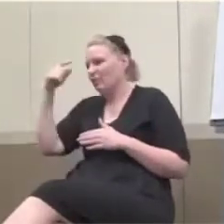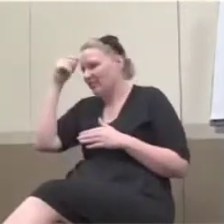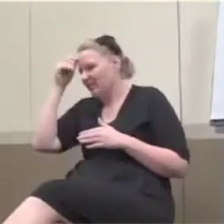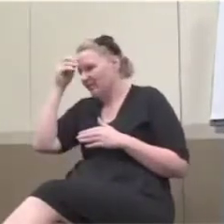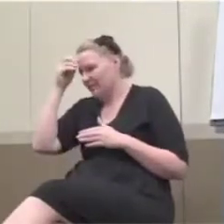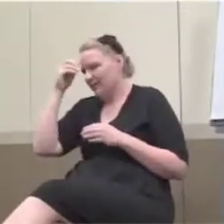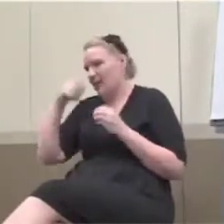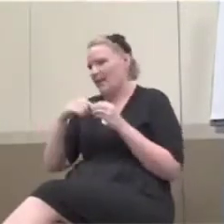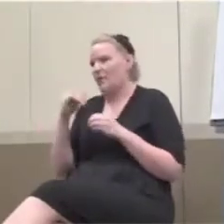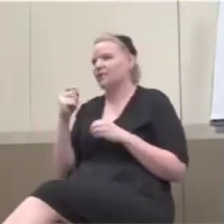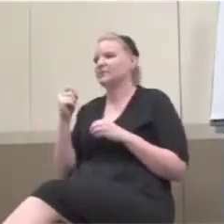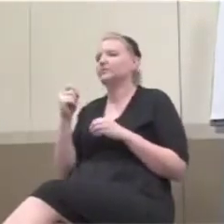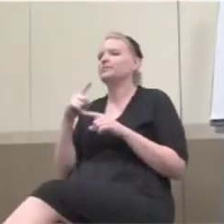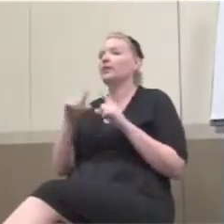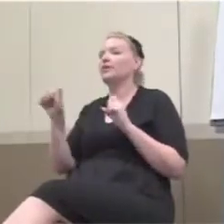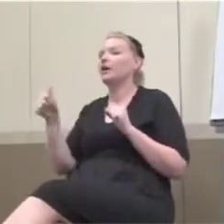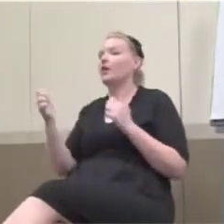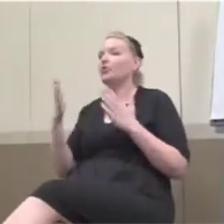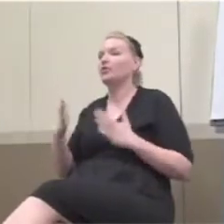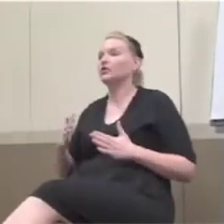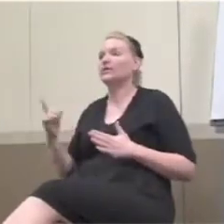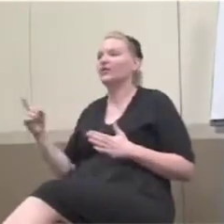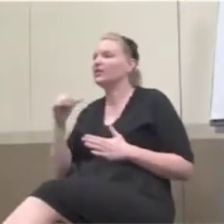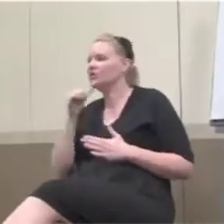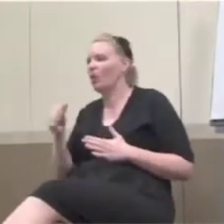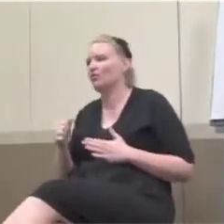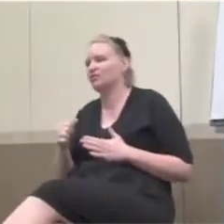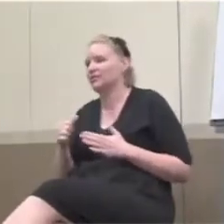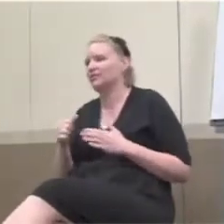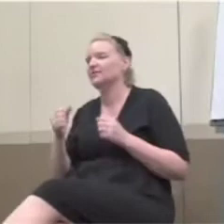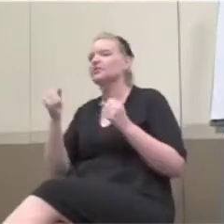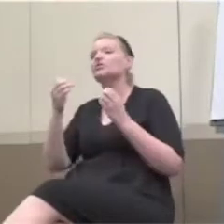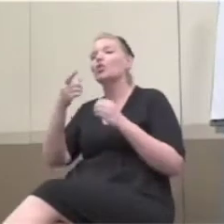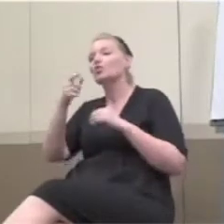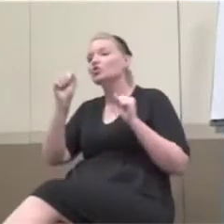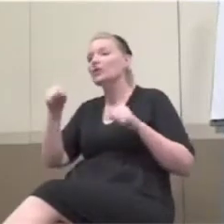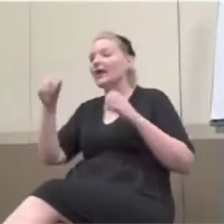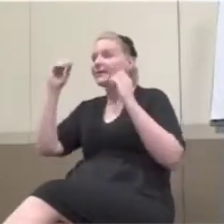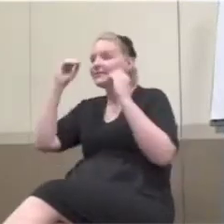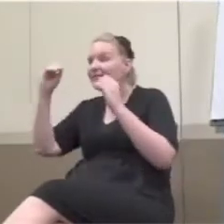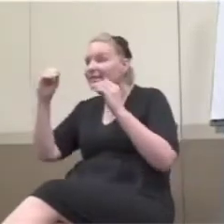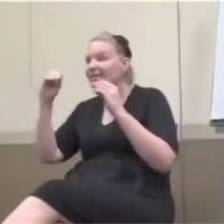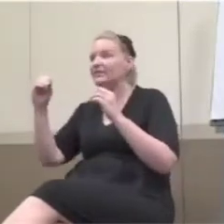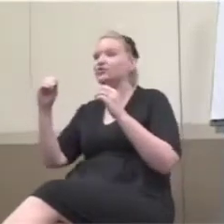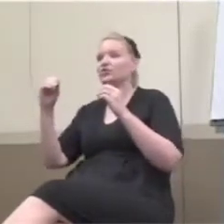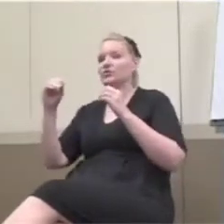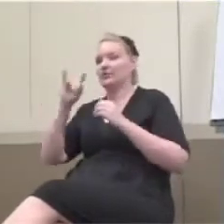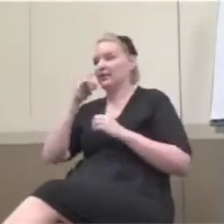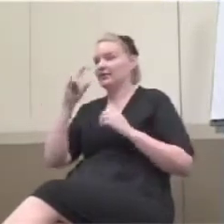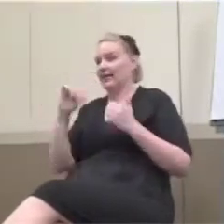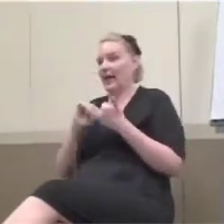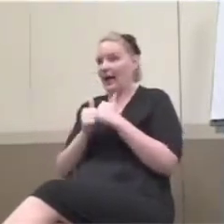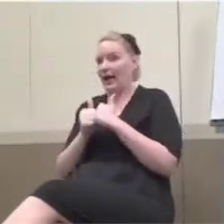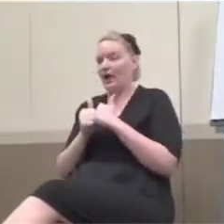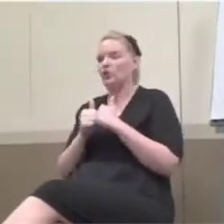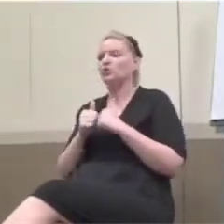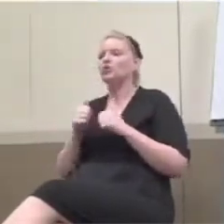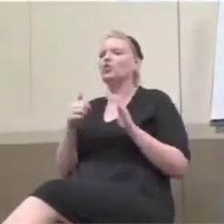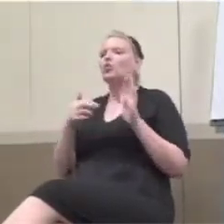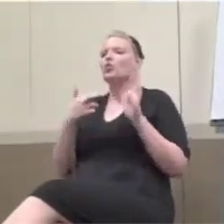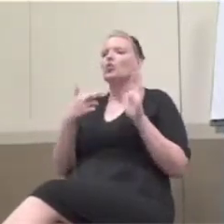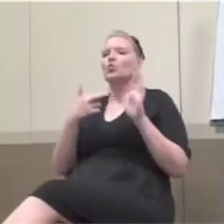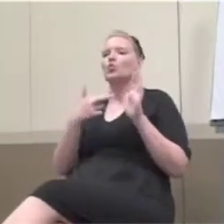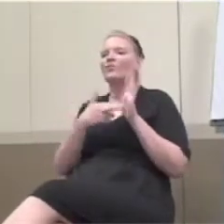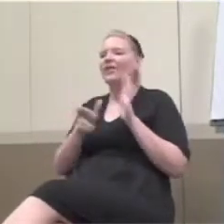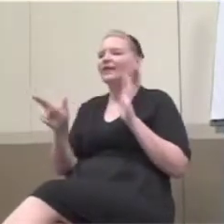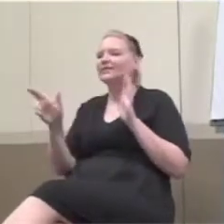it. But the other person doesn't. And so this is something that you can teach kids how to do. The reflecting statements, reflecting